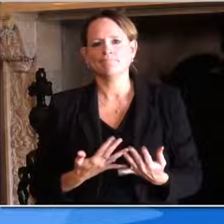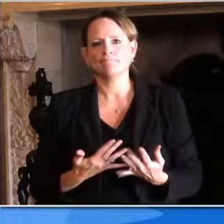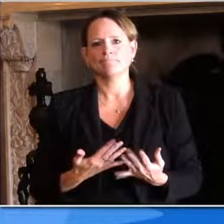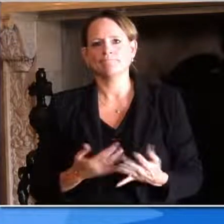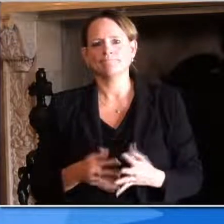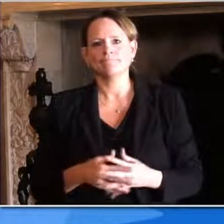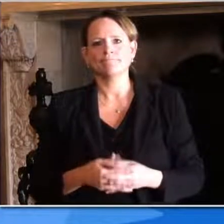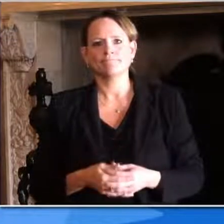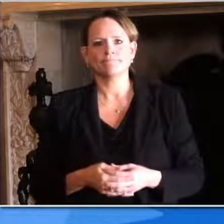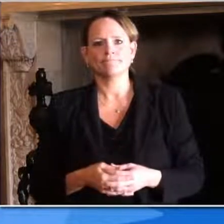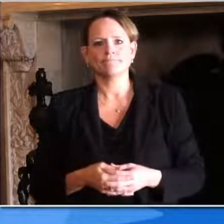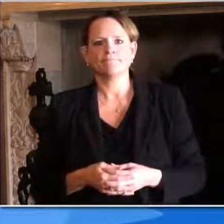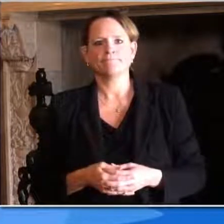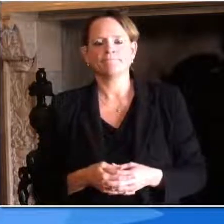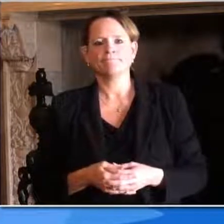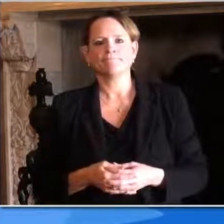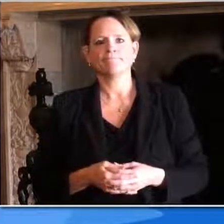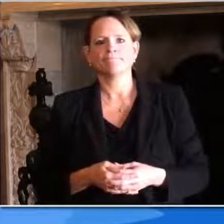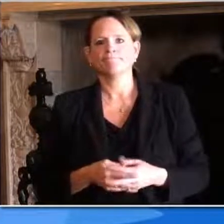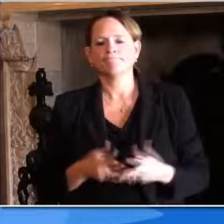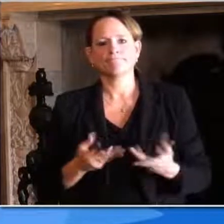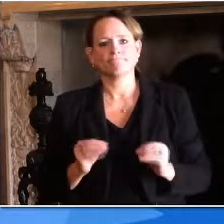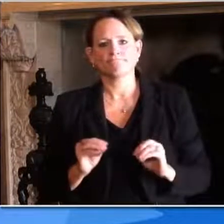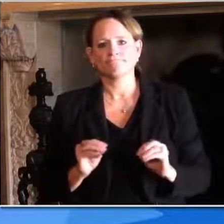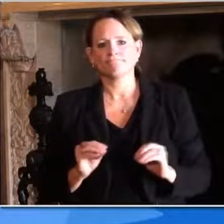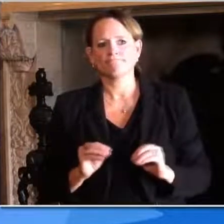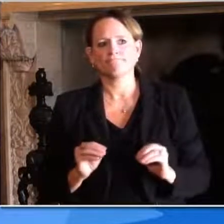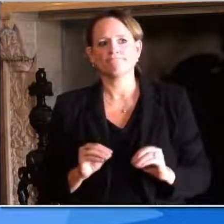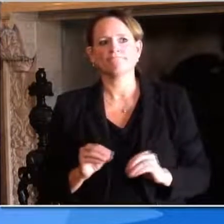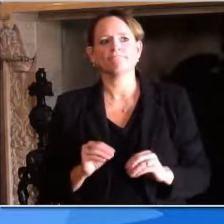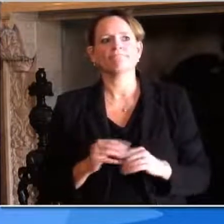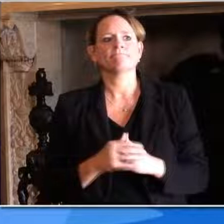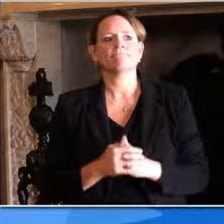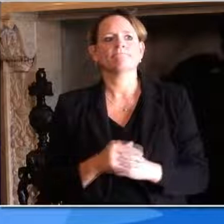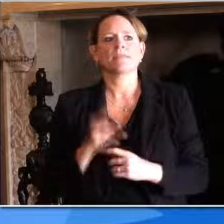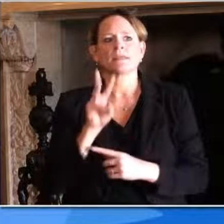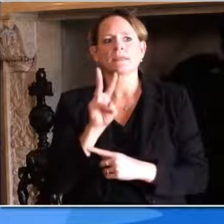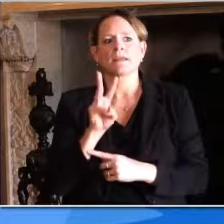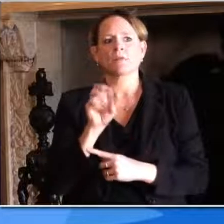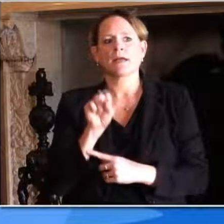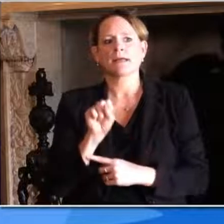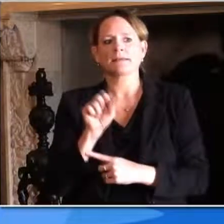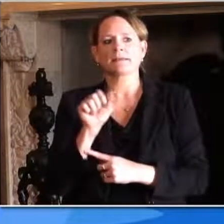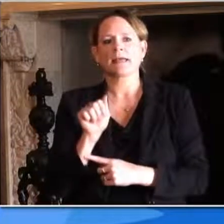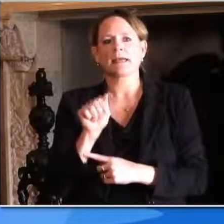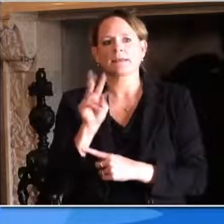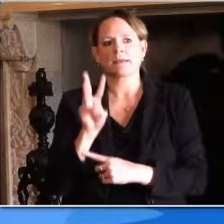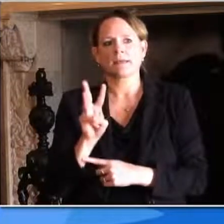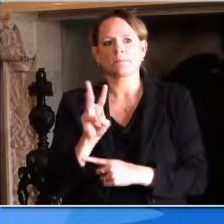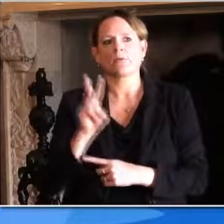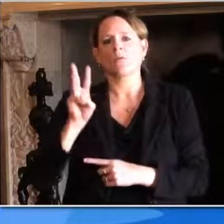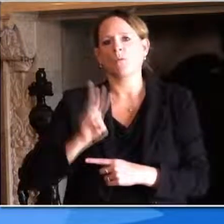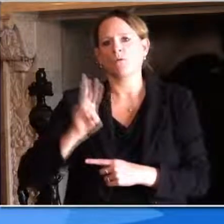And we'll move on then to Emily Davies from WSAW-TV in Wausau. Emily?